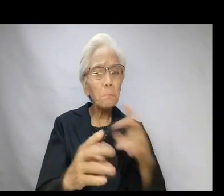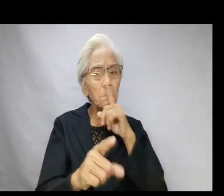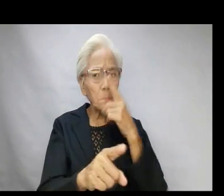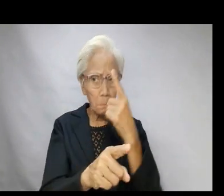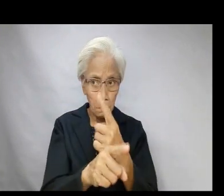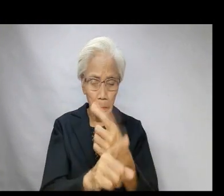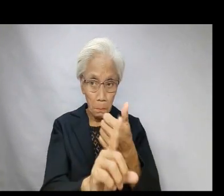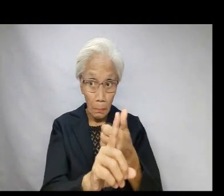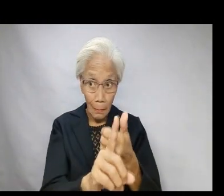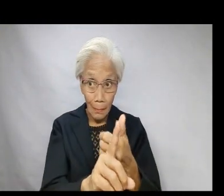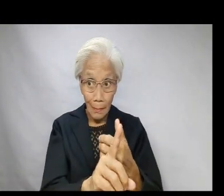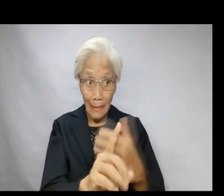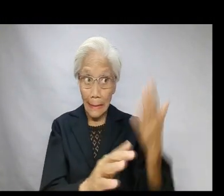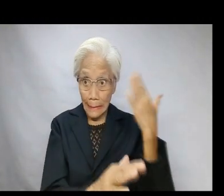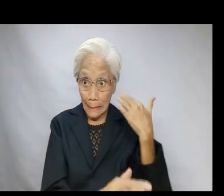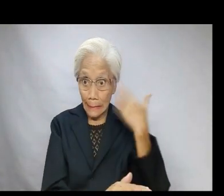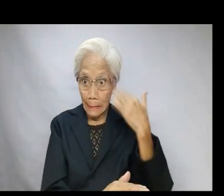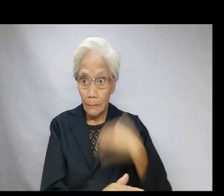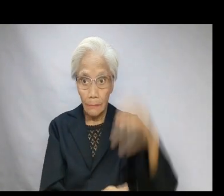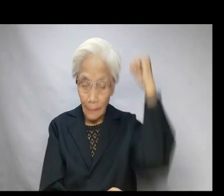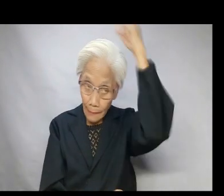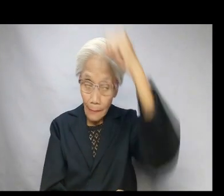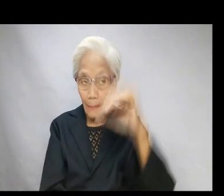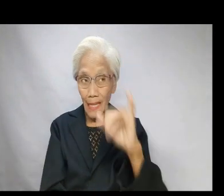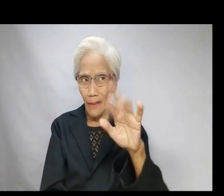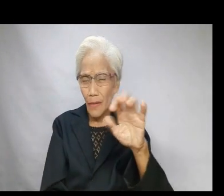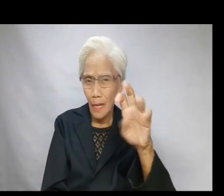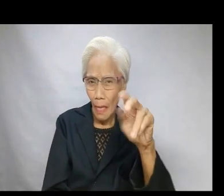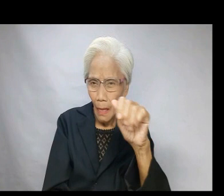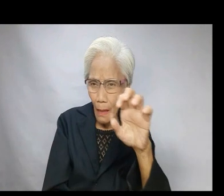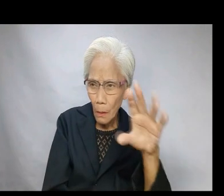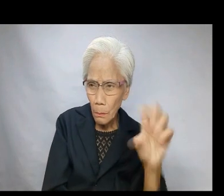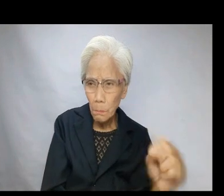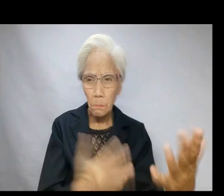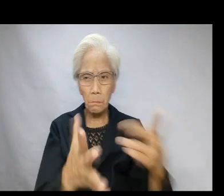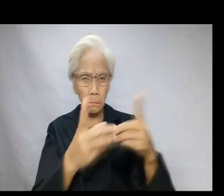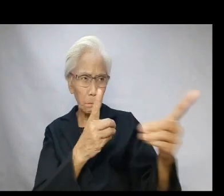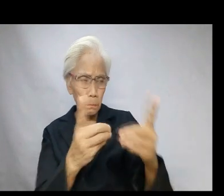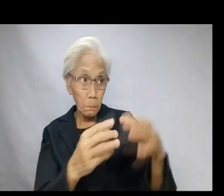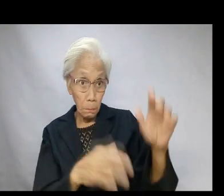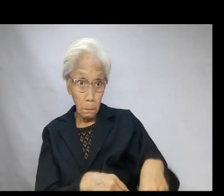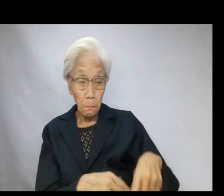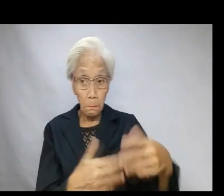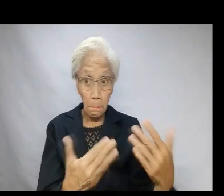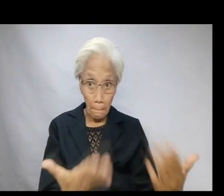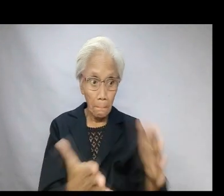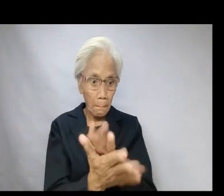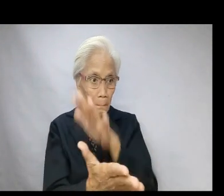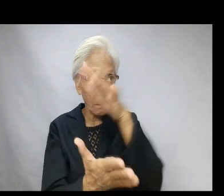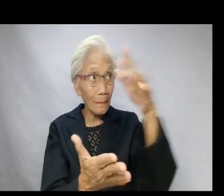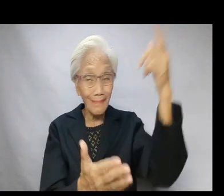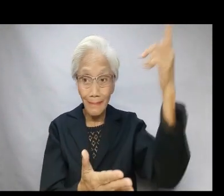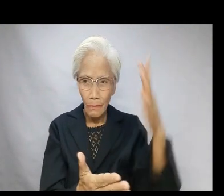being or reality than the self. Centuries earlier, Saint Irenaeus already described this primordial need